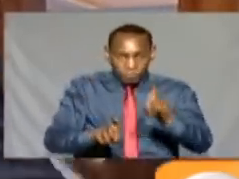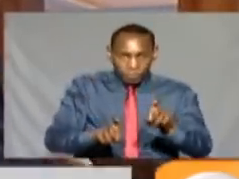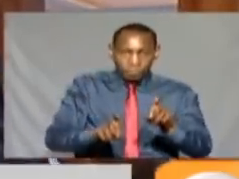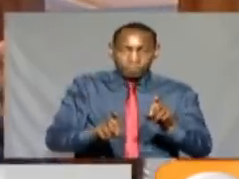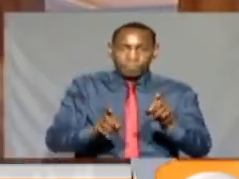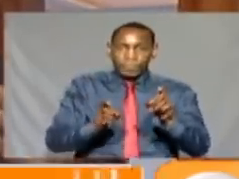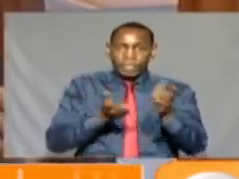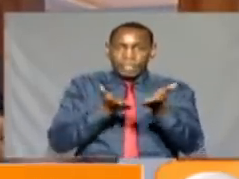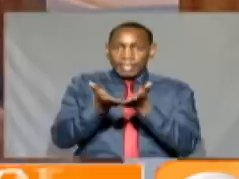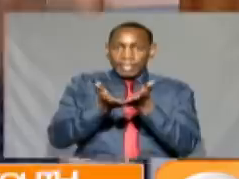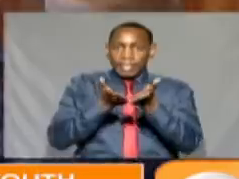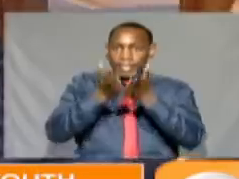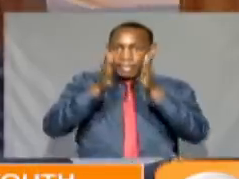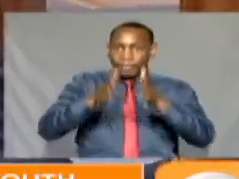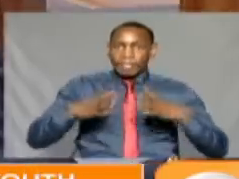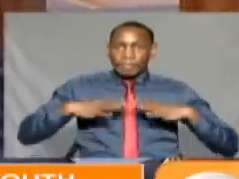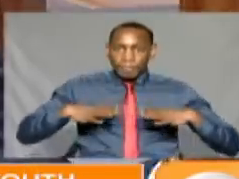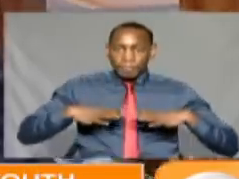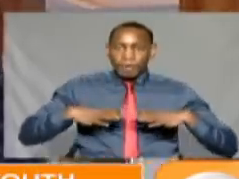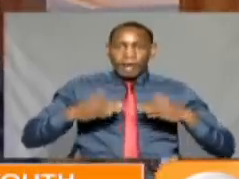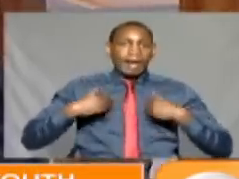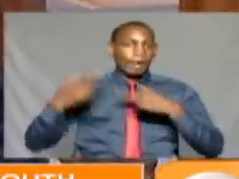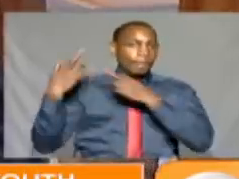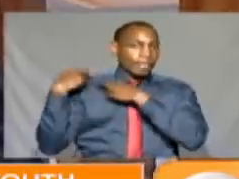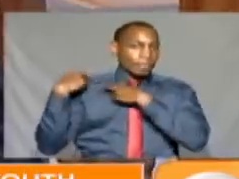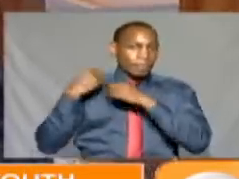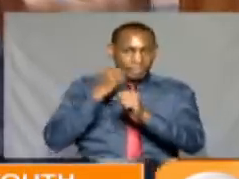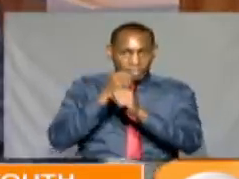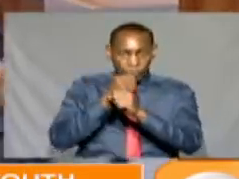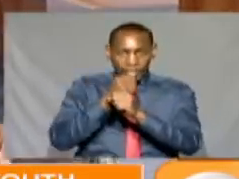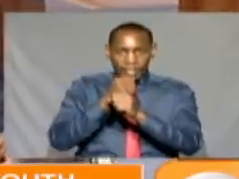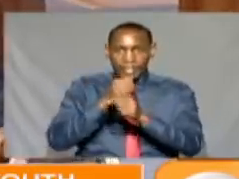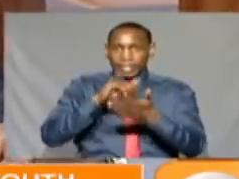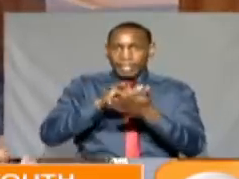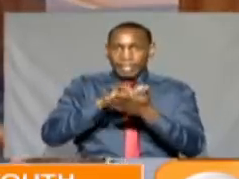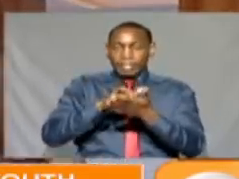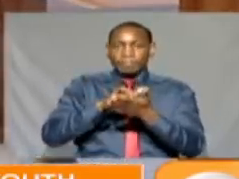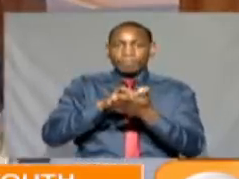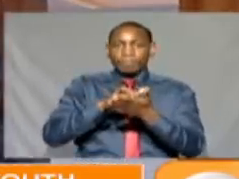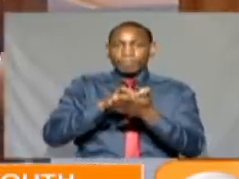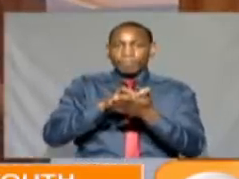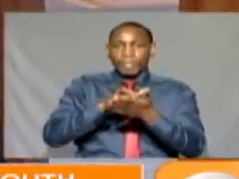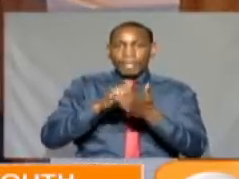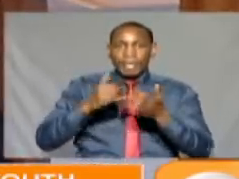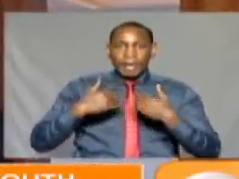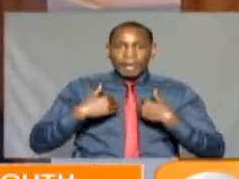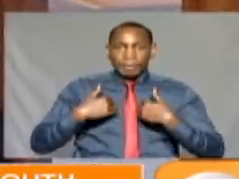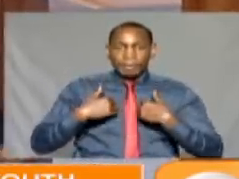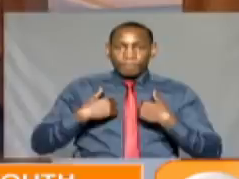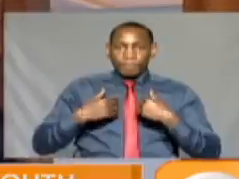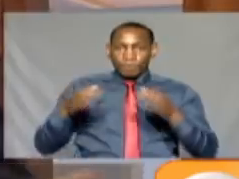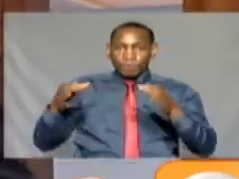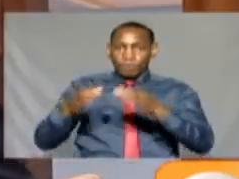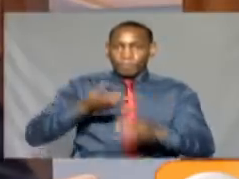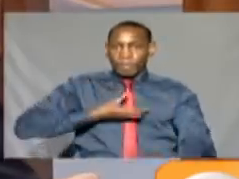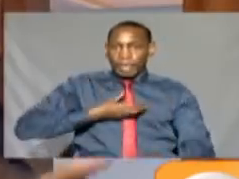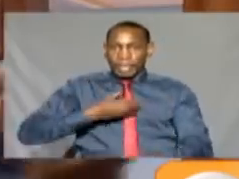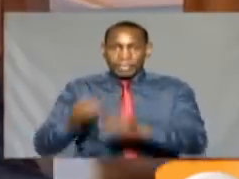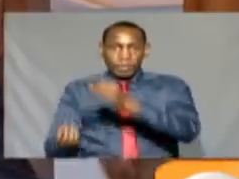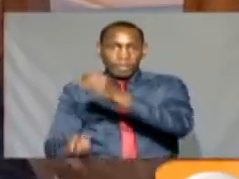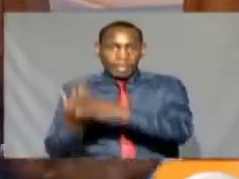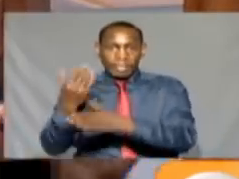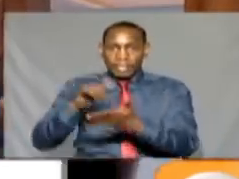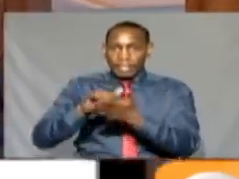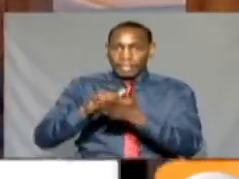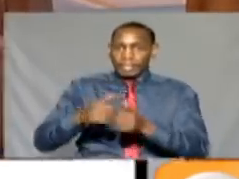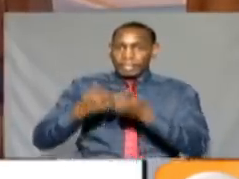the people in government offices accountable for our jobs, for what we are meant to do. There's a heroes council that was formed and was